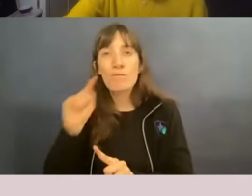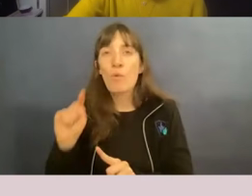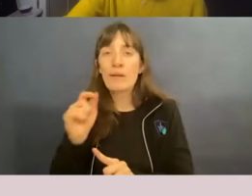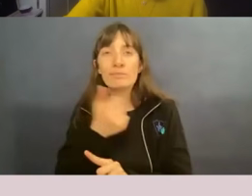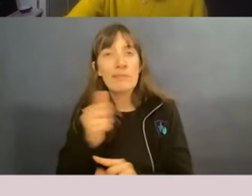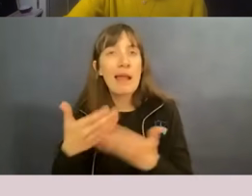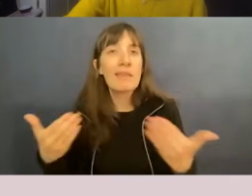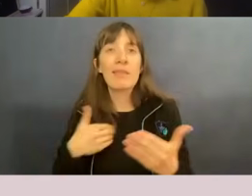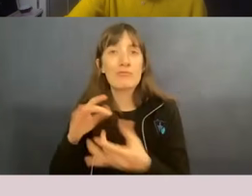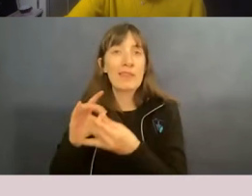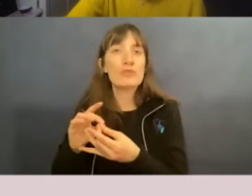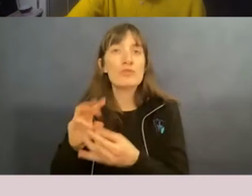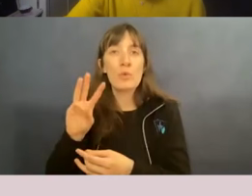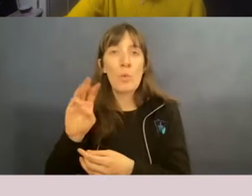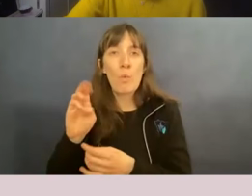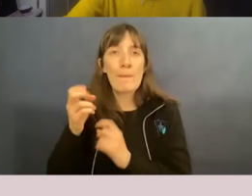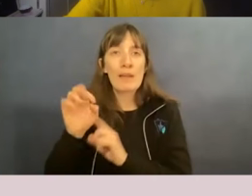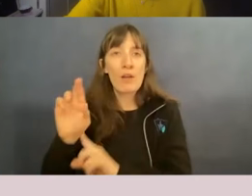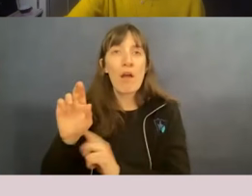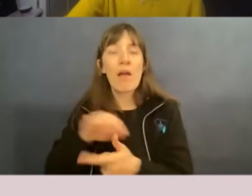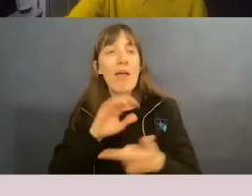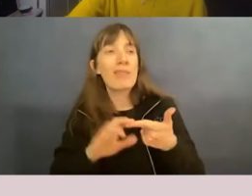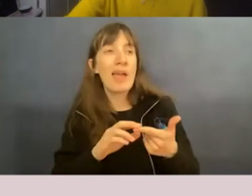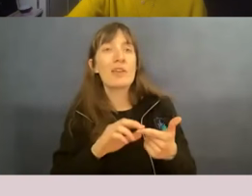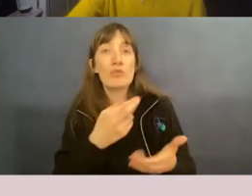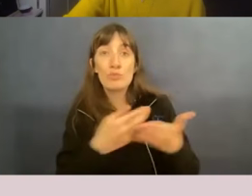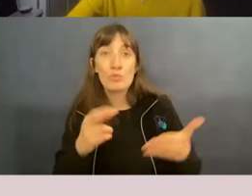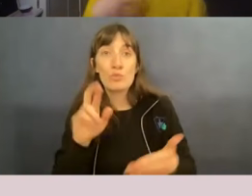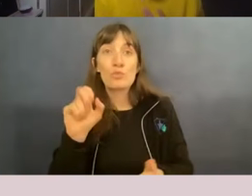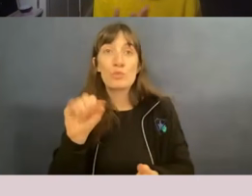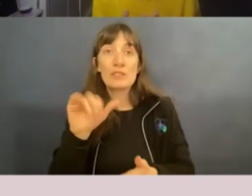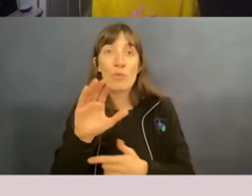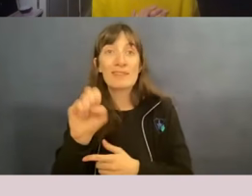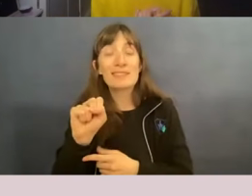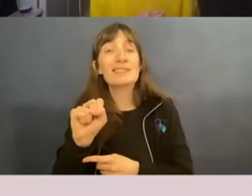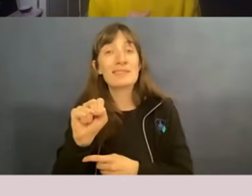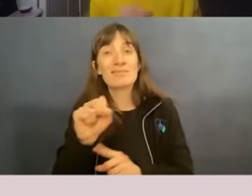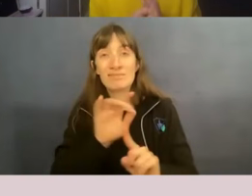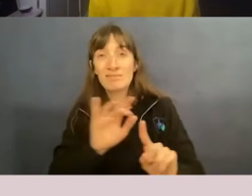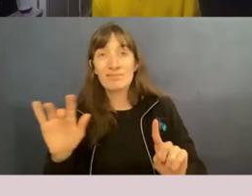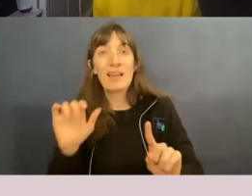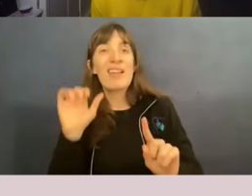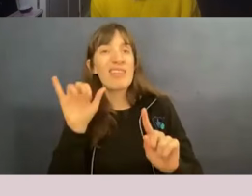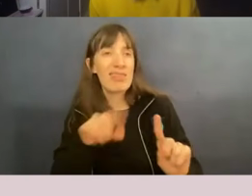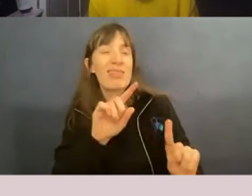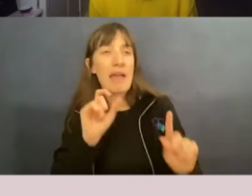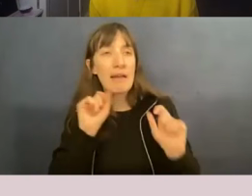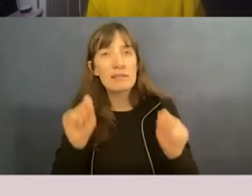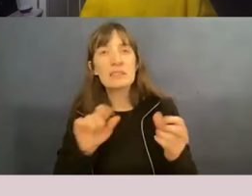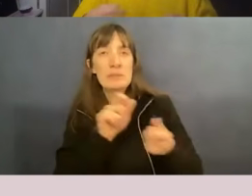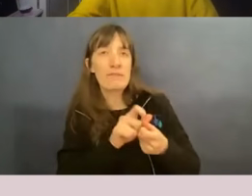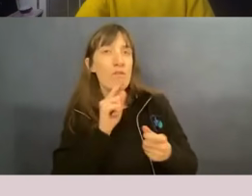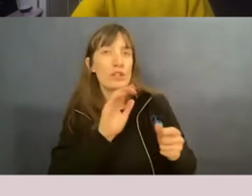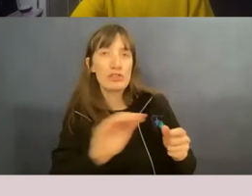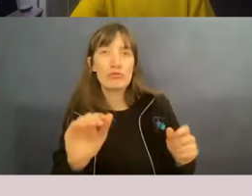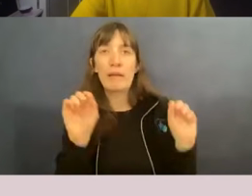webinars. And then resources is a great one if you are looking for, child-specific resources. We can always help you with that too.